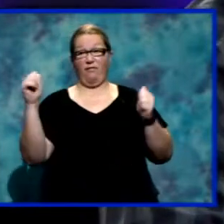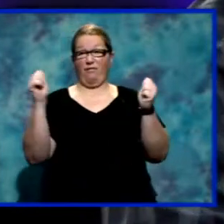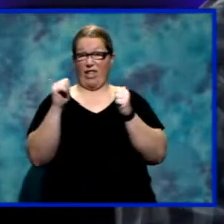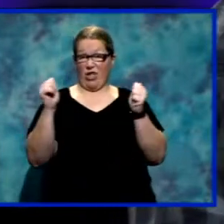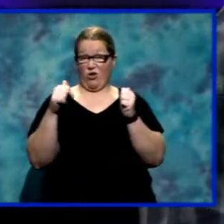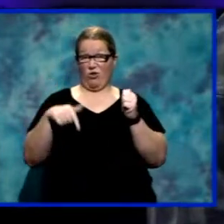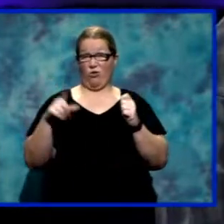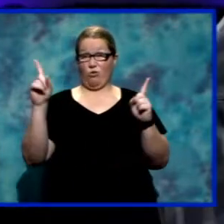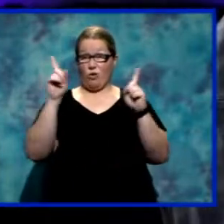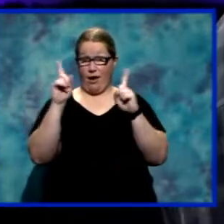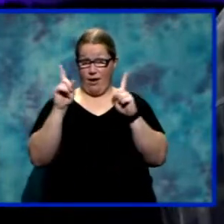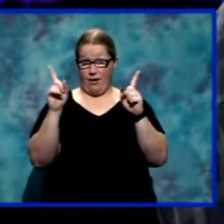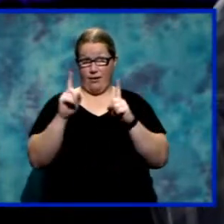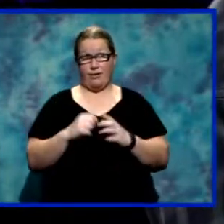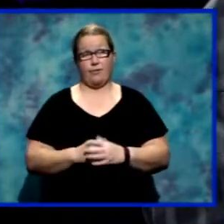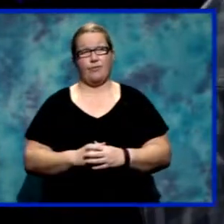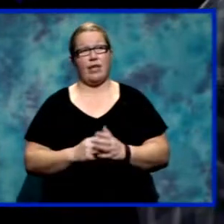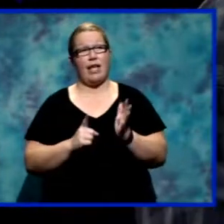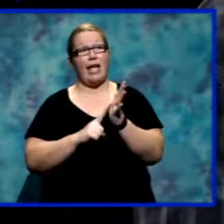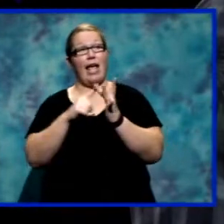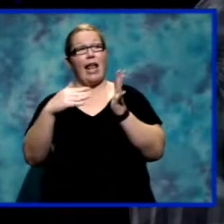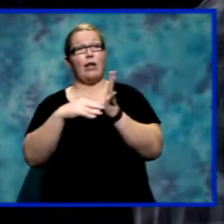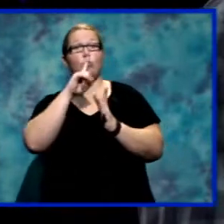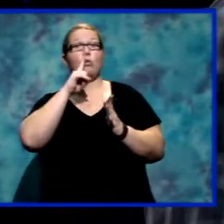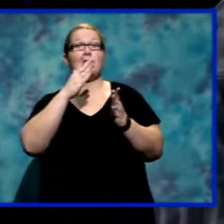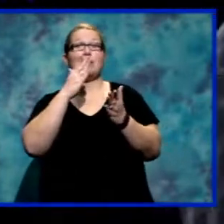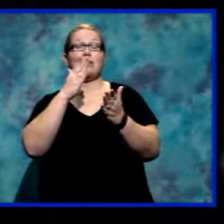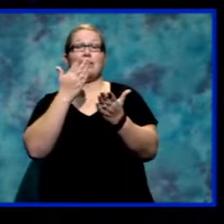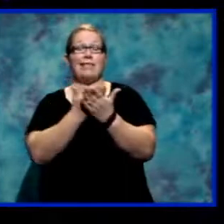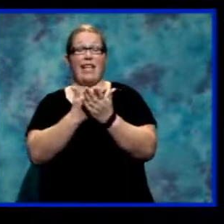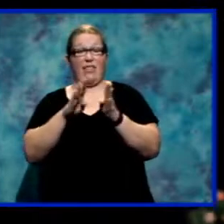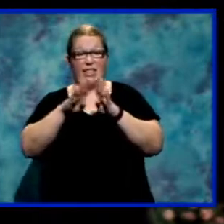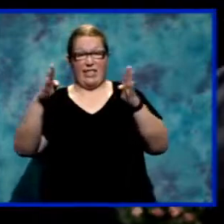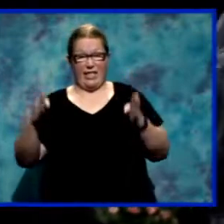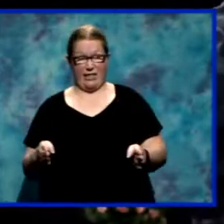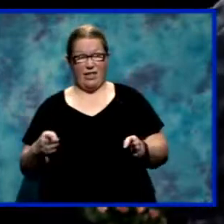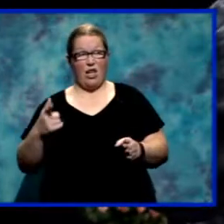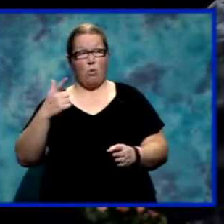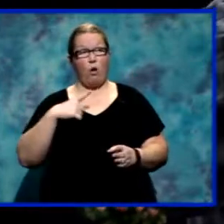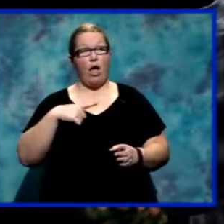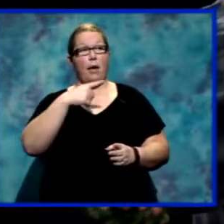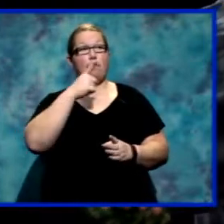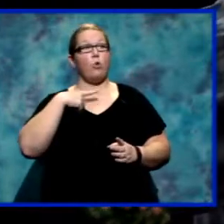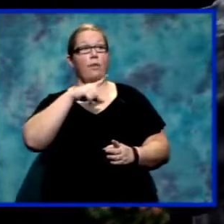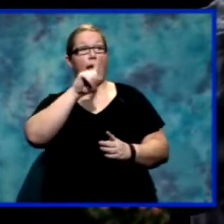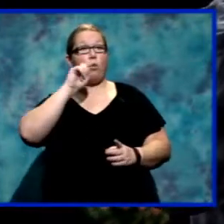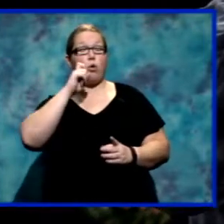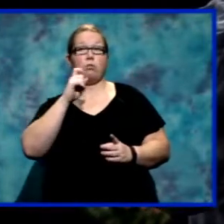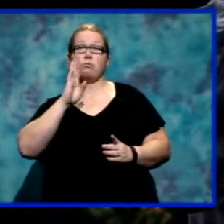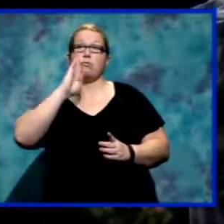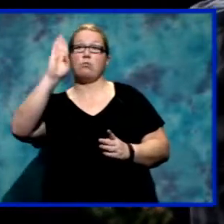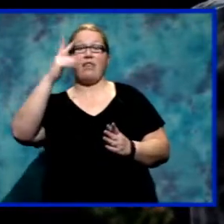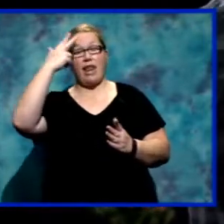going to say this again after the sermon to remind you, Liska will be sitting out there at the desk with the computer. One, because they're going to read out the foundation members this